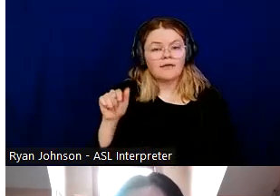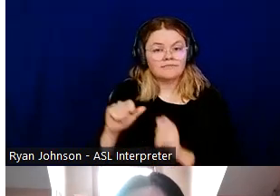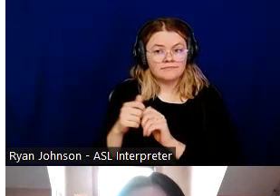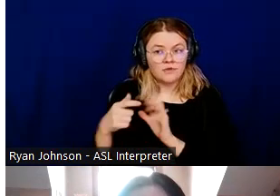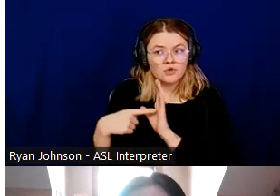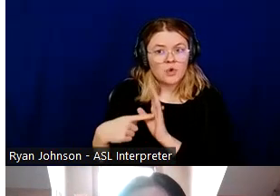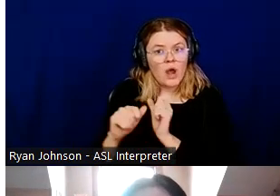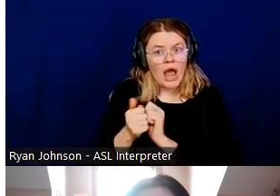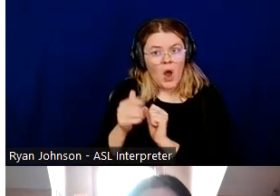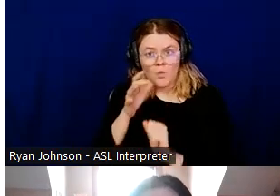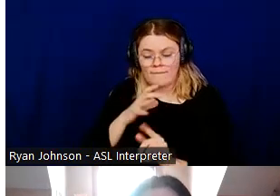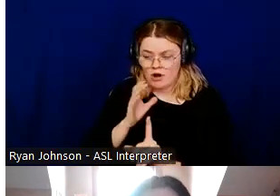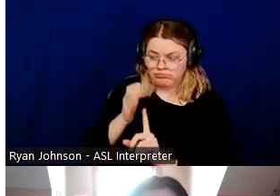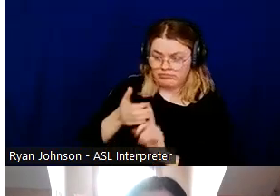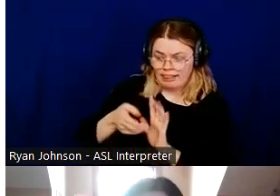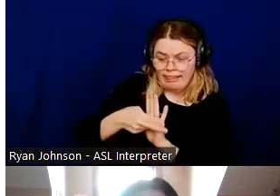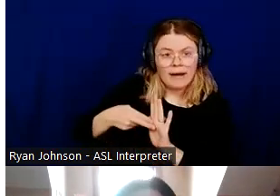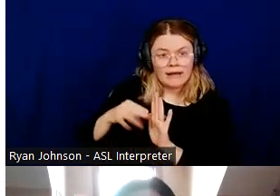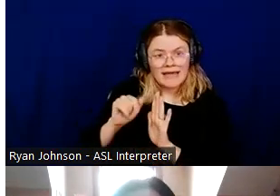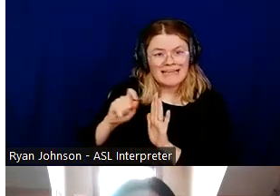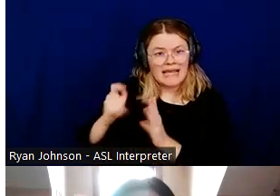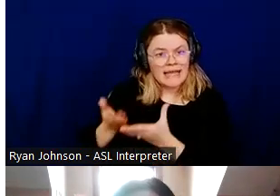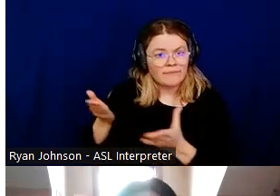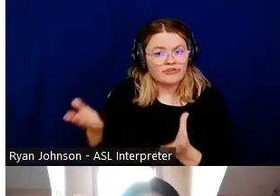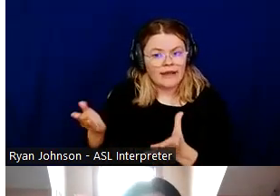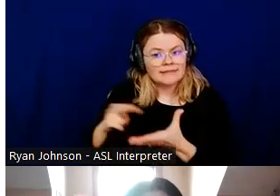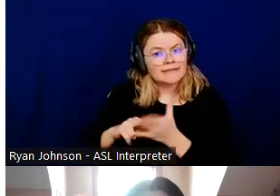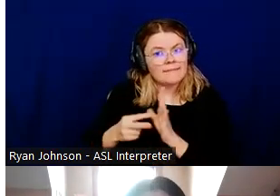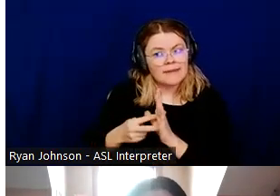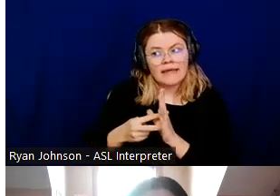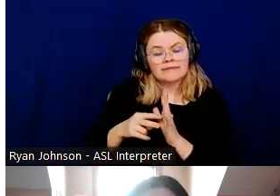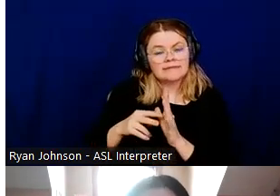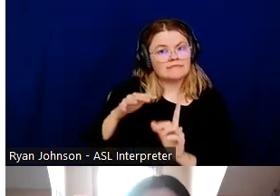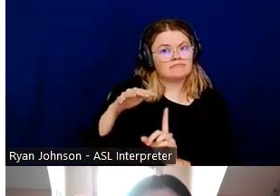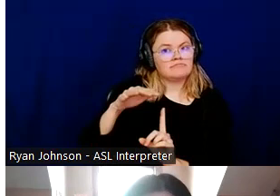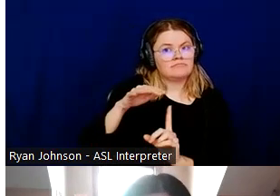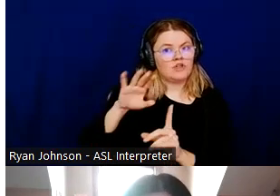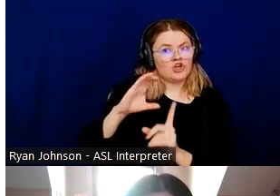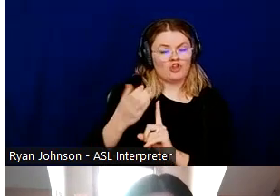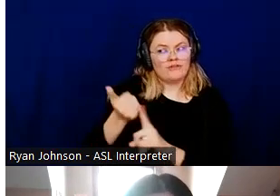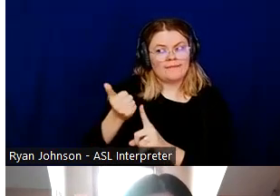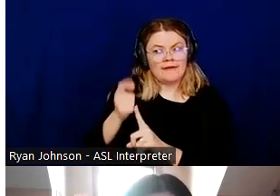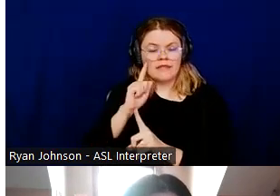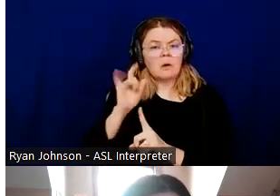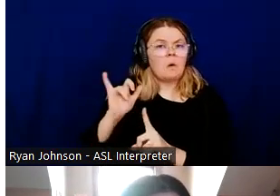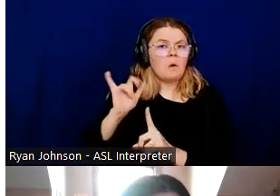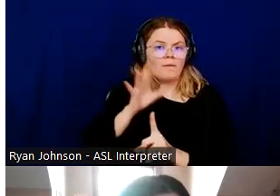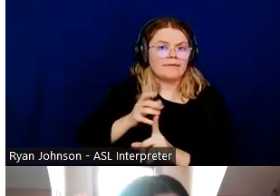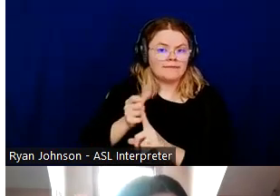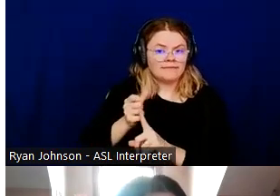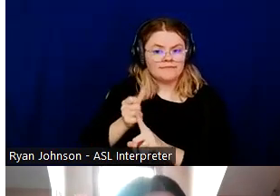influence societal attitudes that are accepting of domestic violence against women.